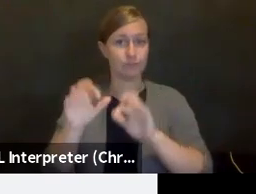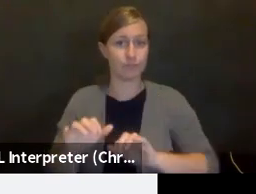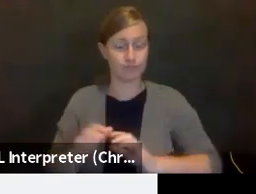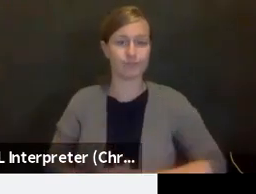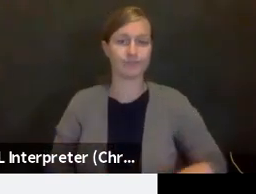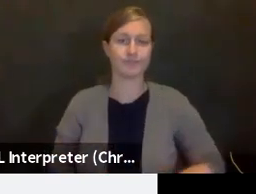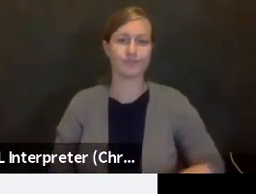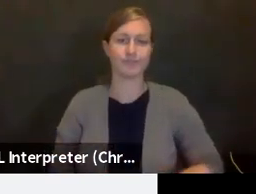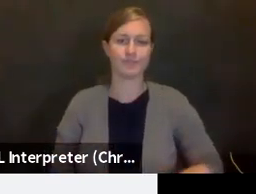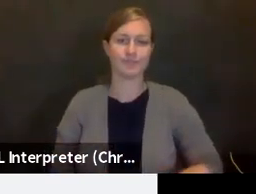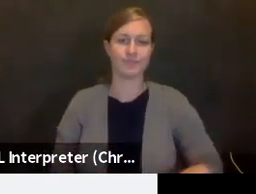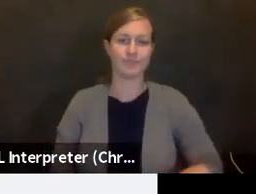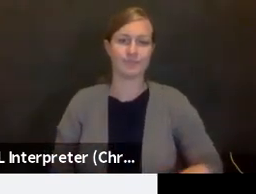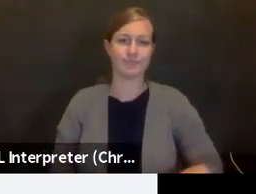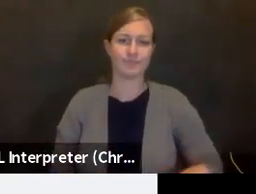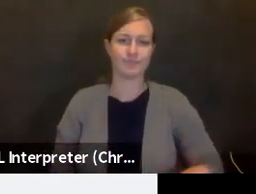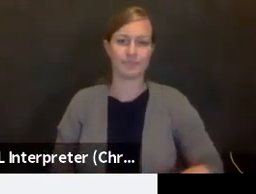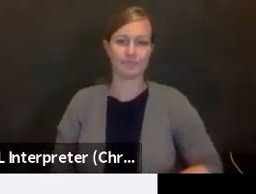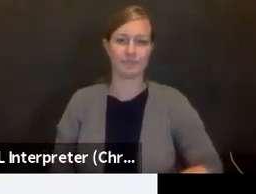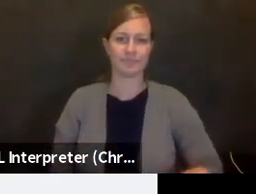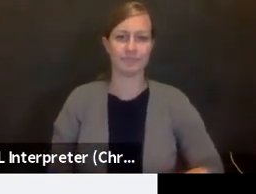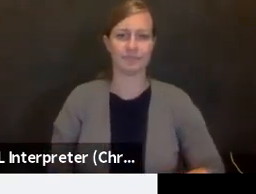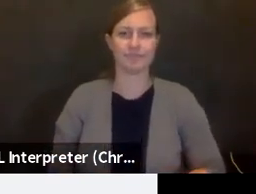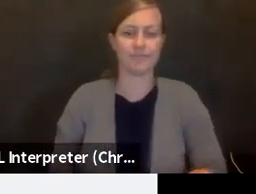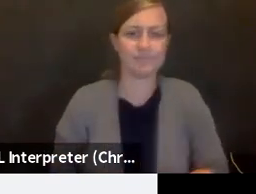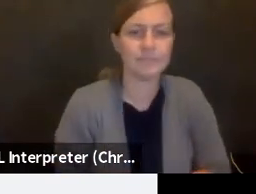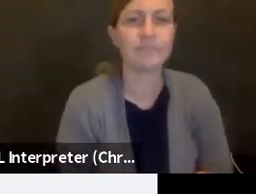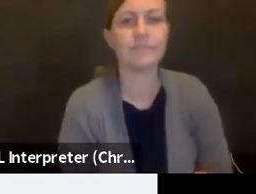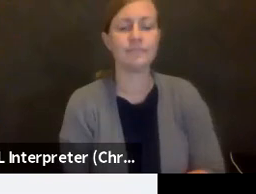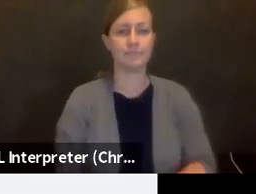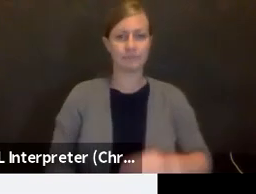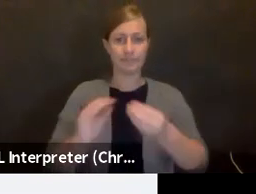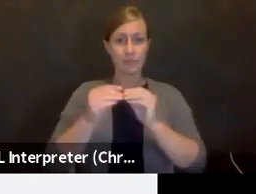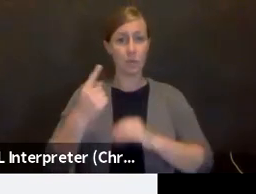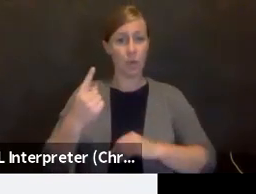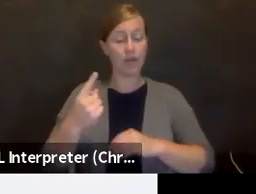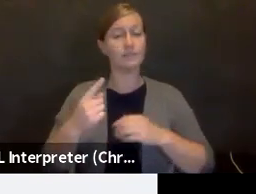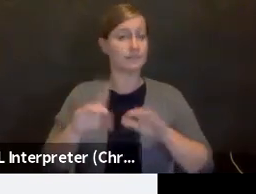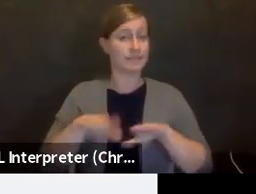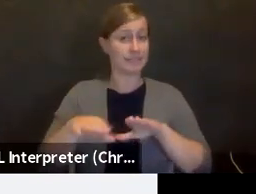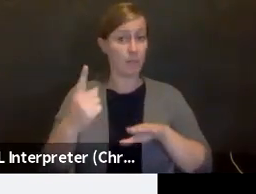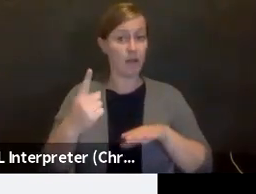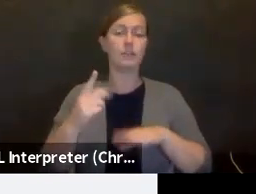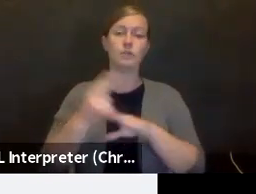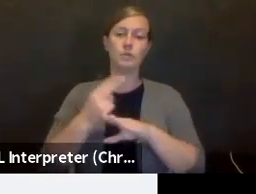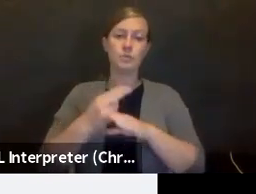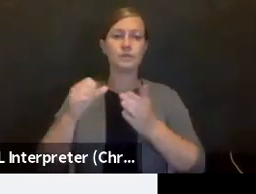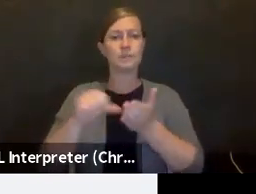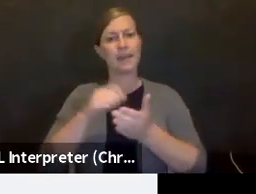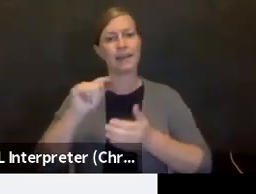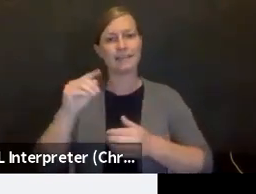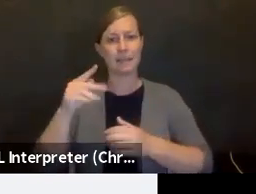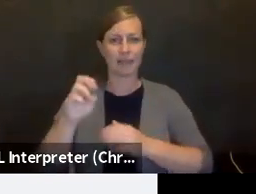use the page template to add a picture